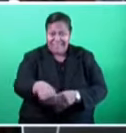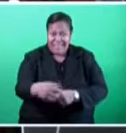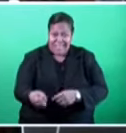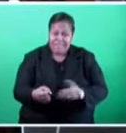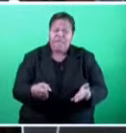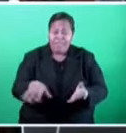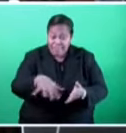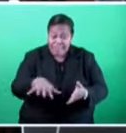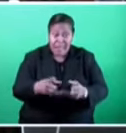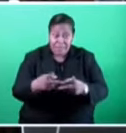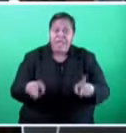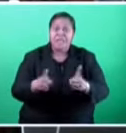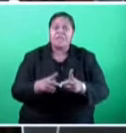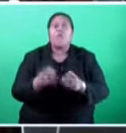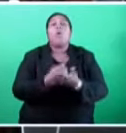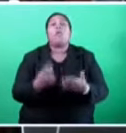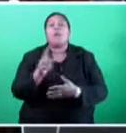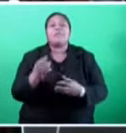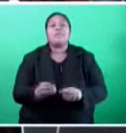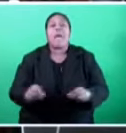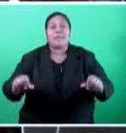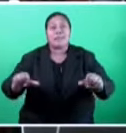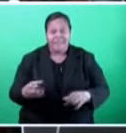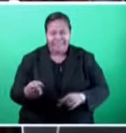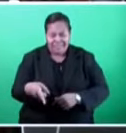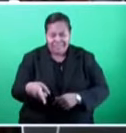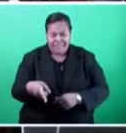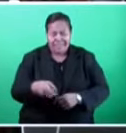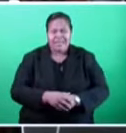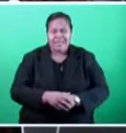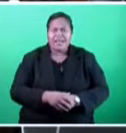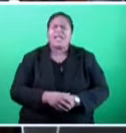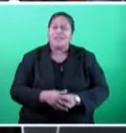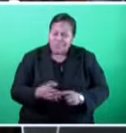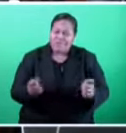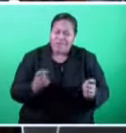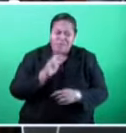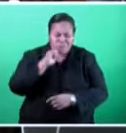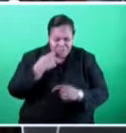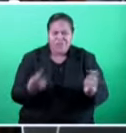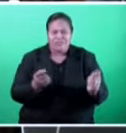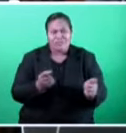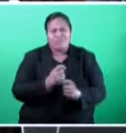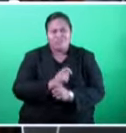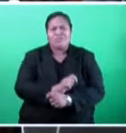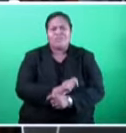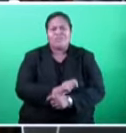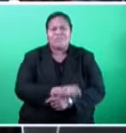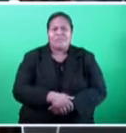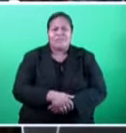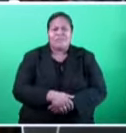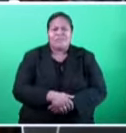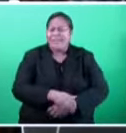totally only sand is there. So obviously it will change. So that's what happened. Nothing to do with Magna Mines,